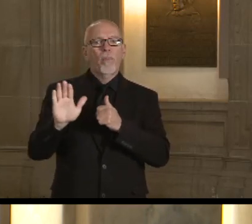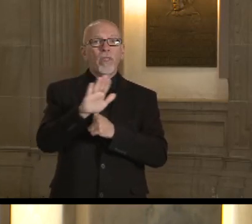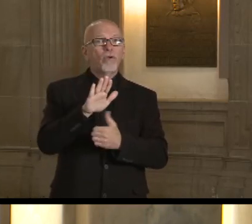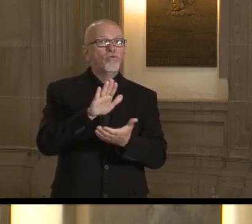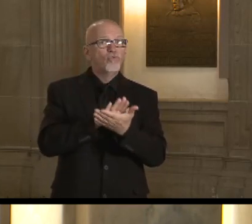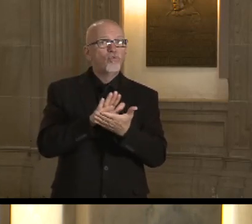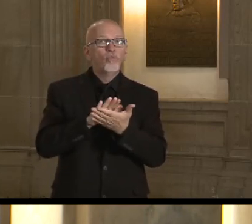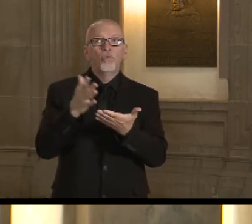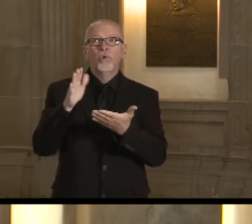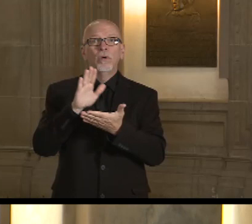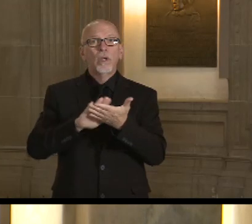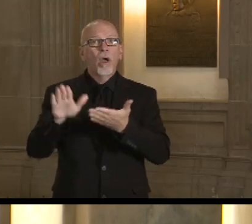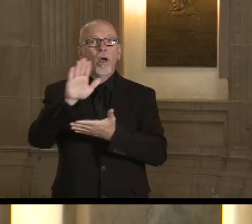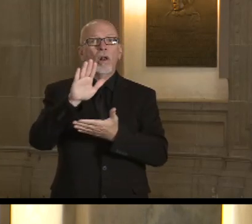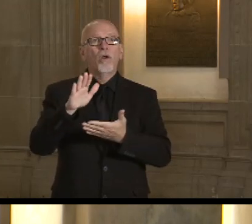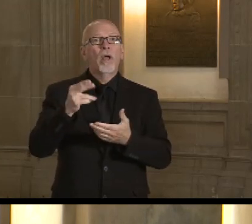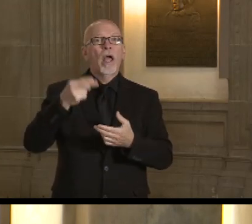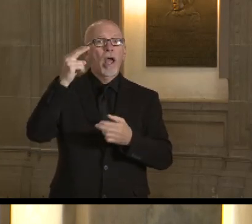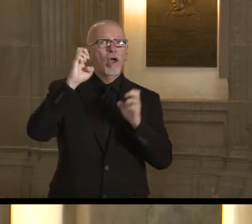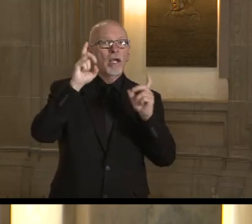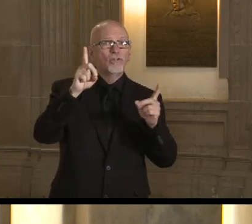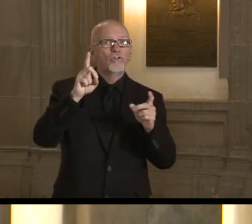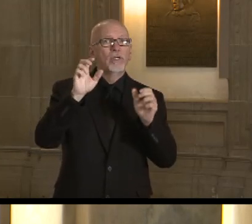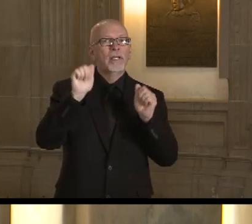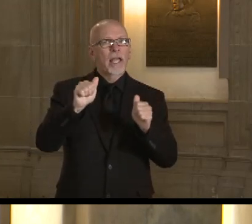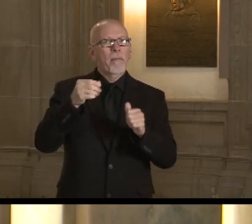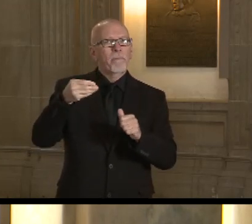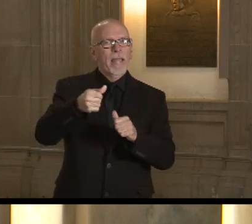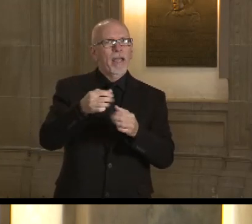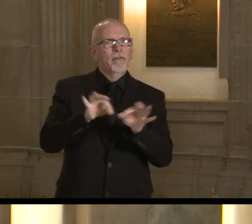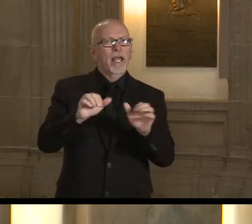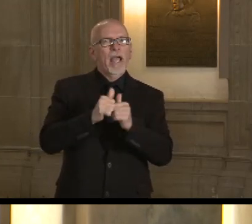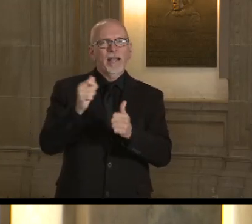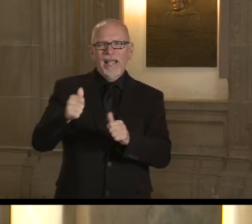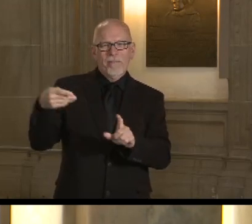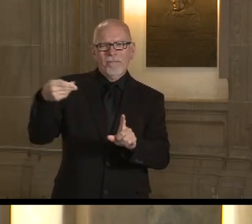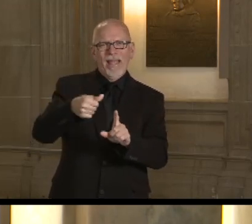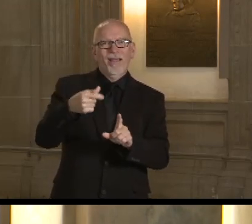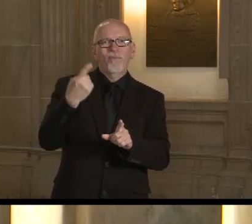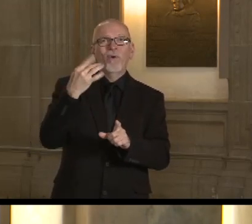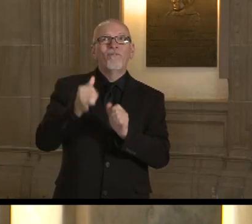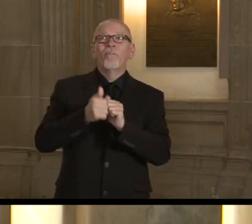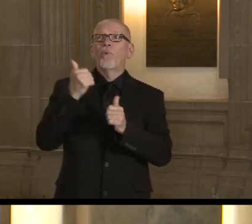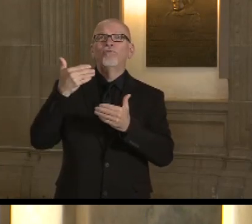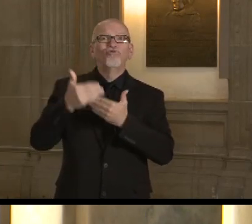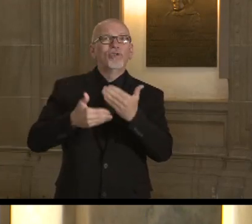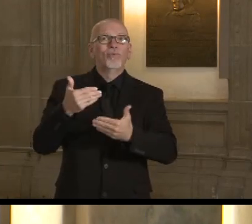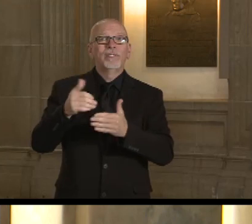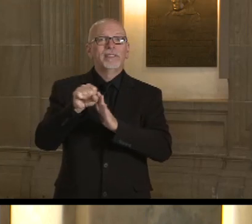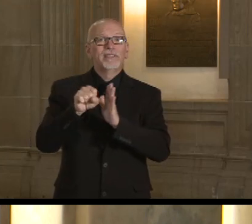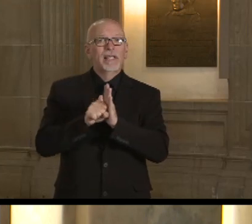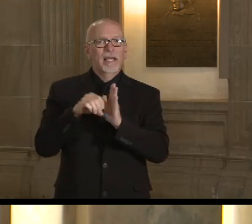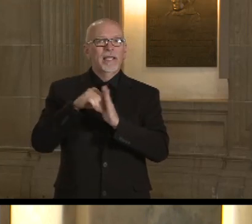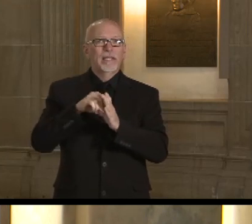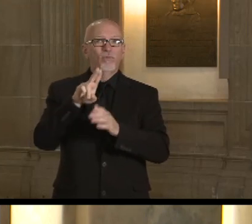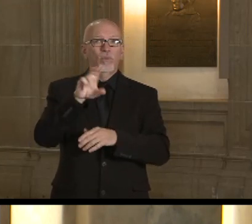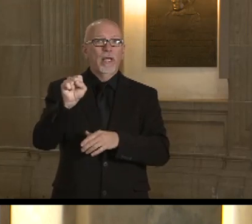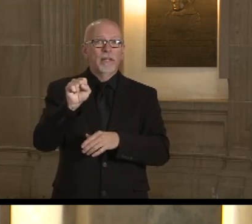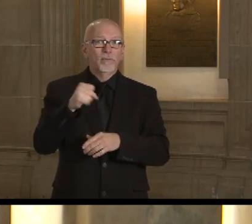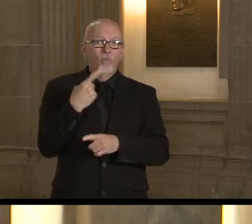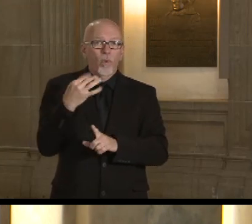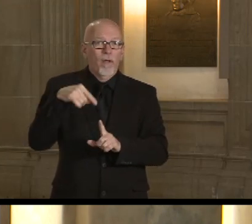school, college, higher education can be paid for. Paid for. We're one of the most generous states in the